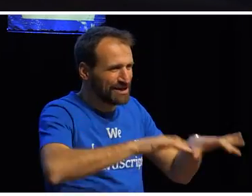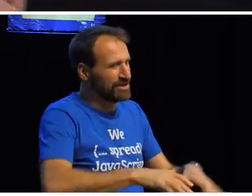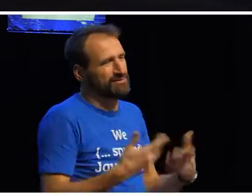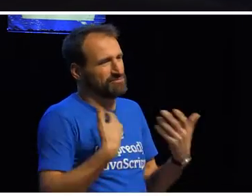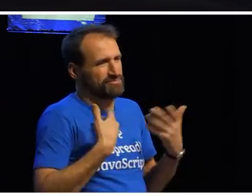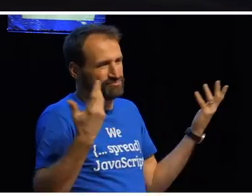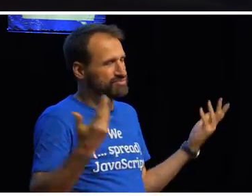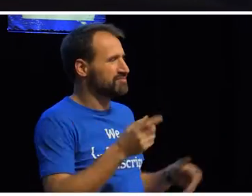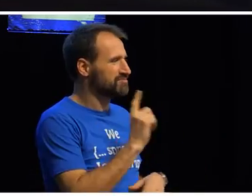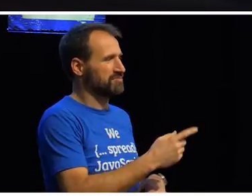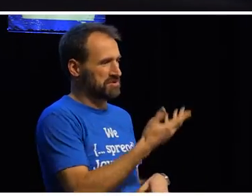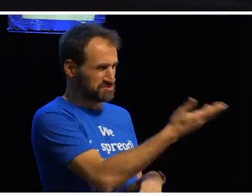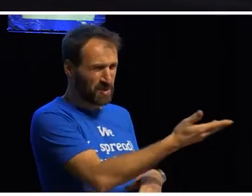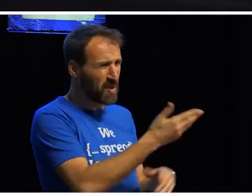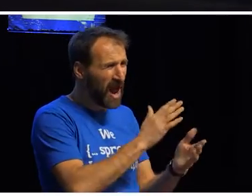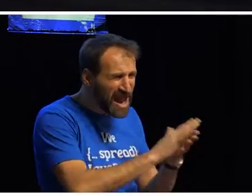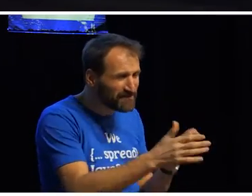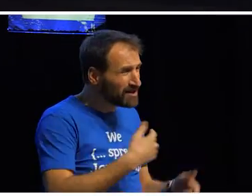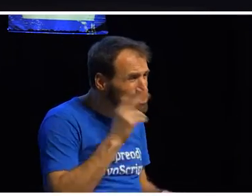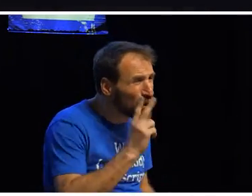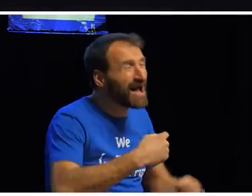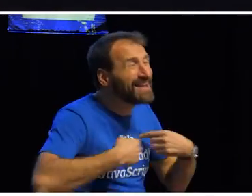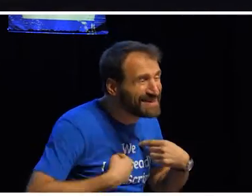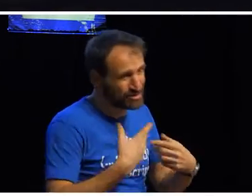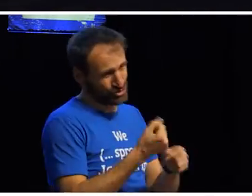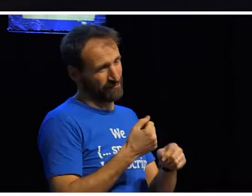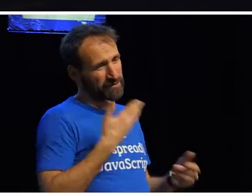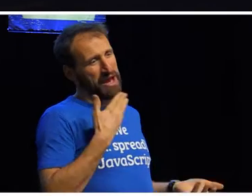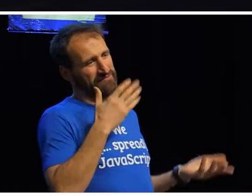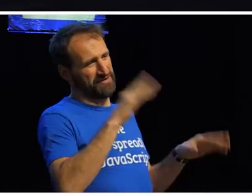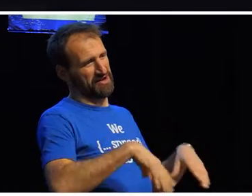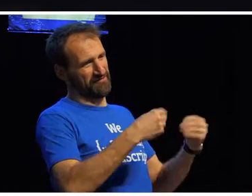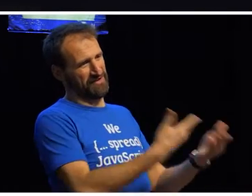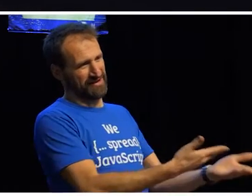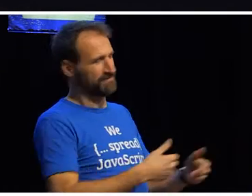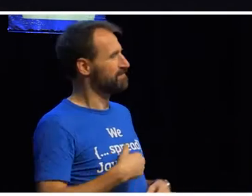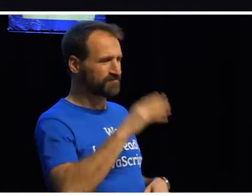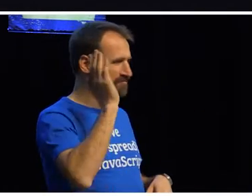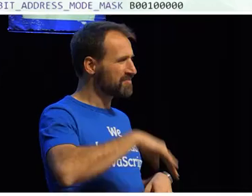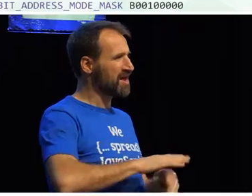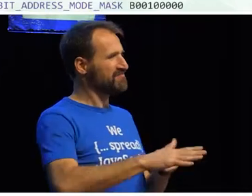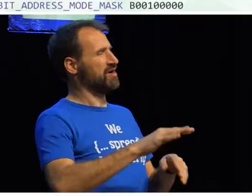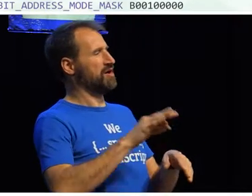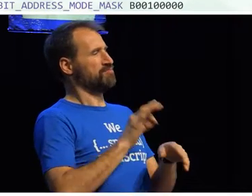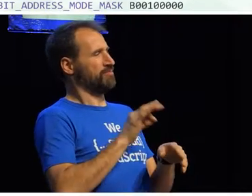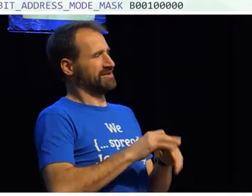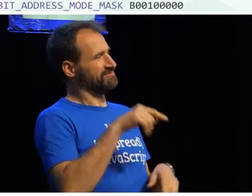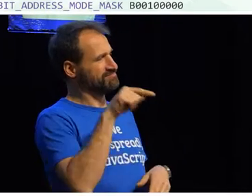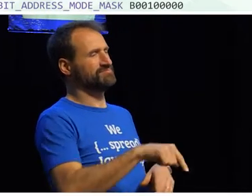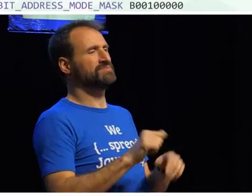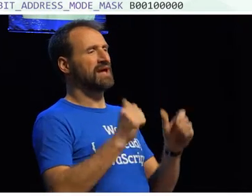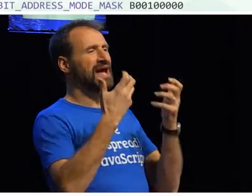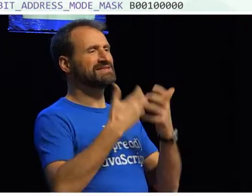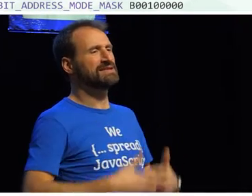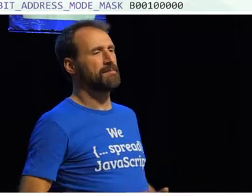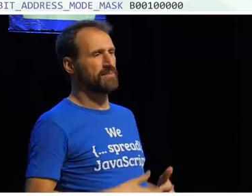could even get started easily. So I tried. I can just use a sample code, flash my device